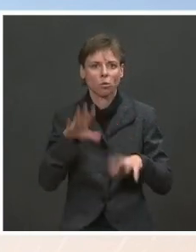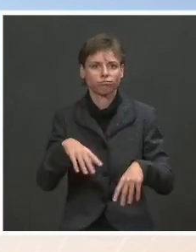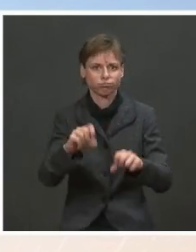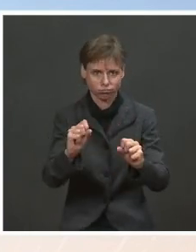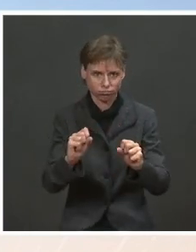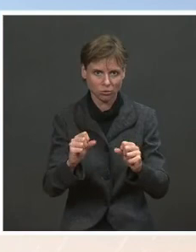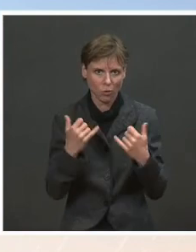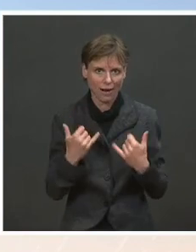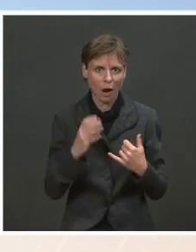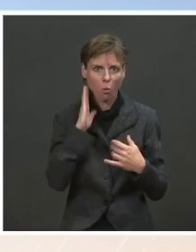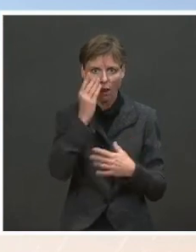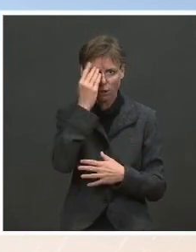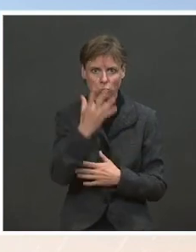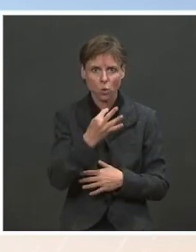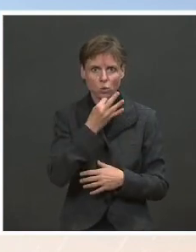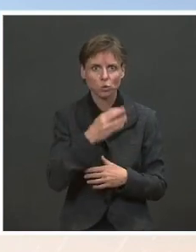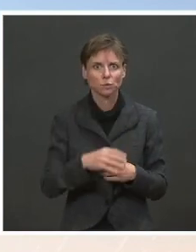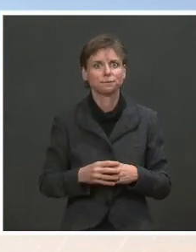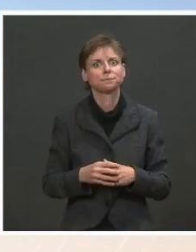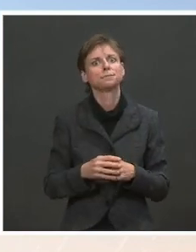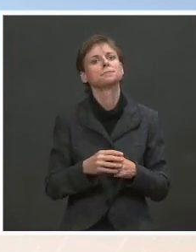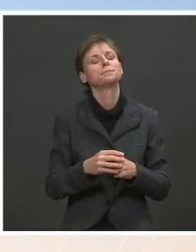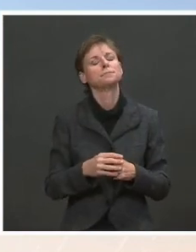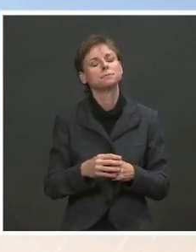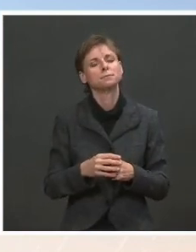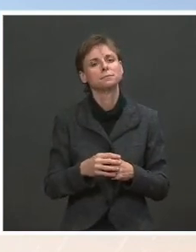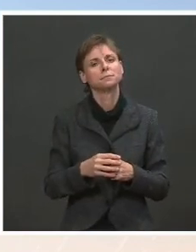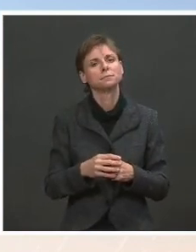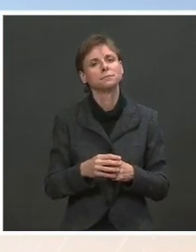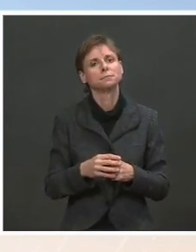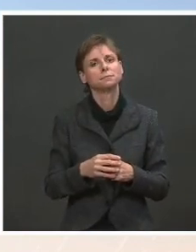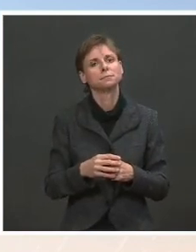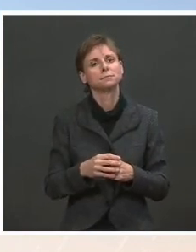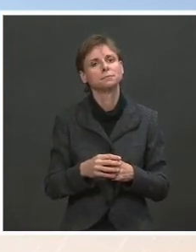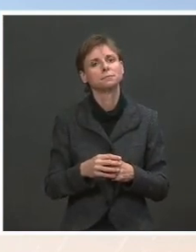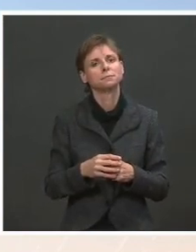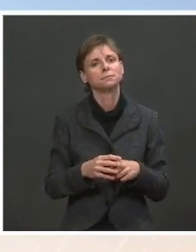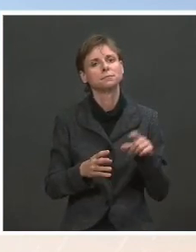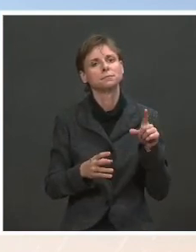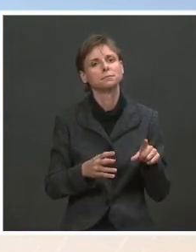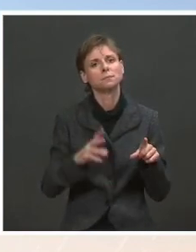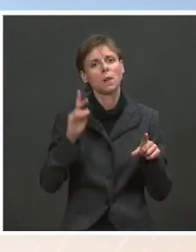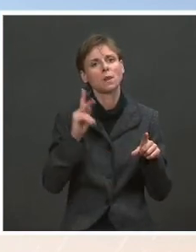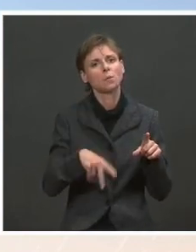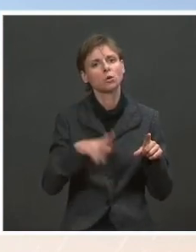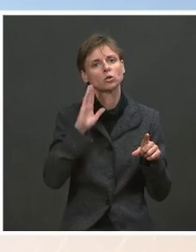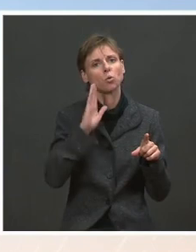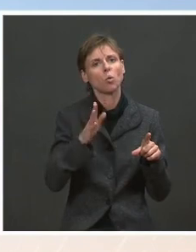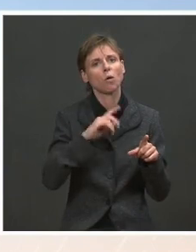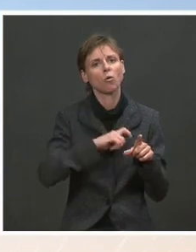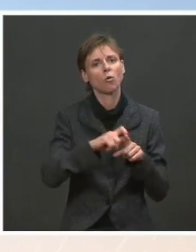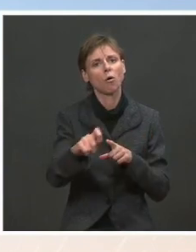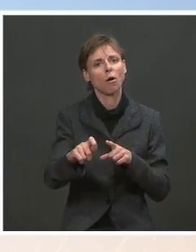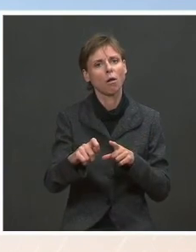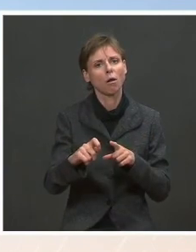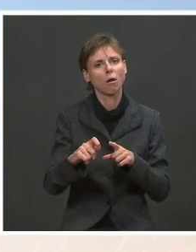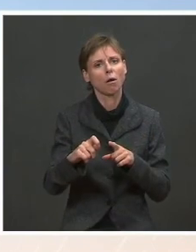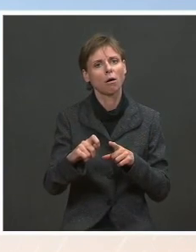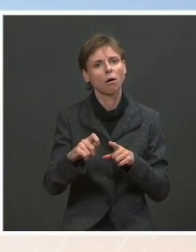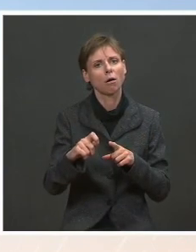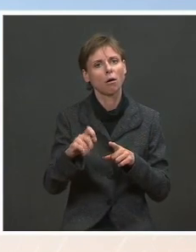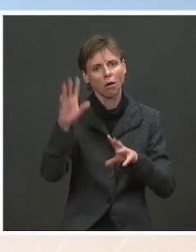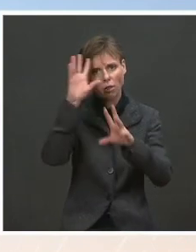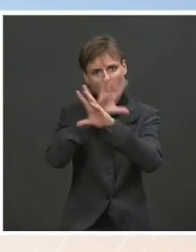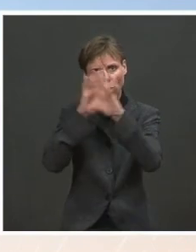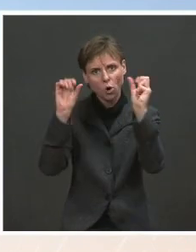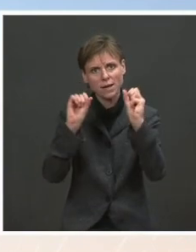Go ahead in the back. First question from a colleague. Is President Biden going to call the president